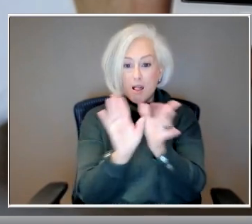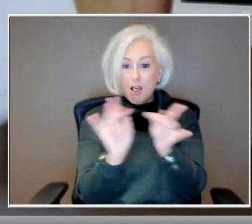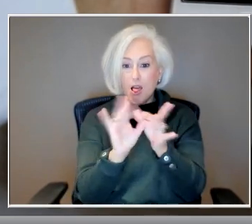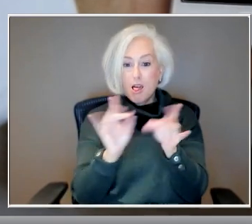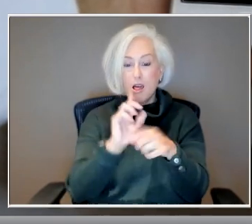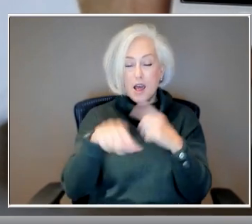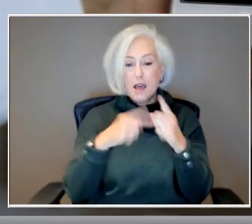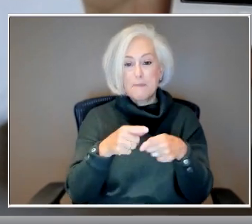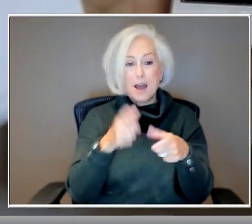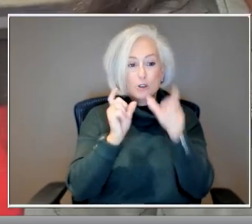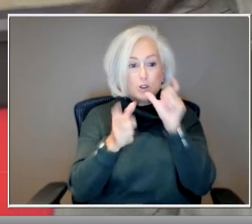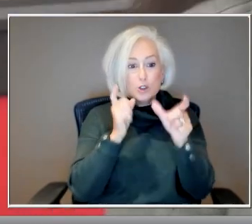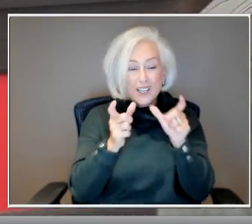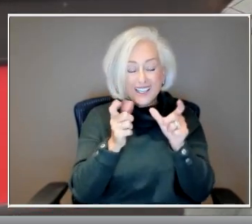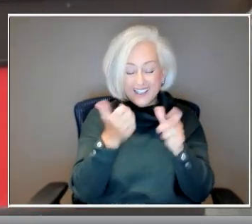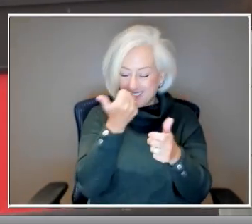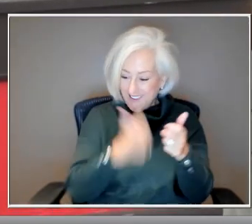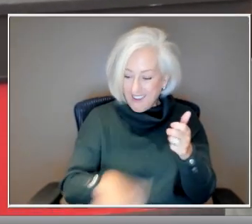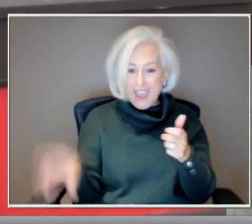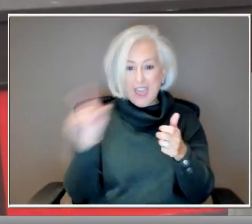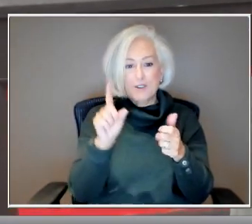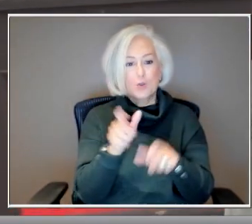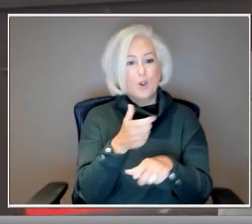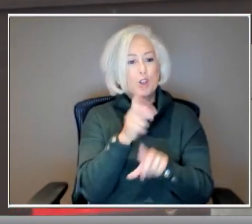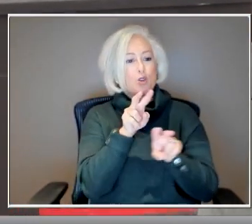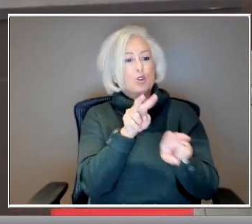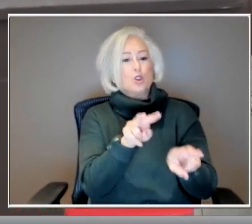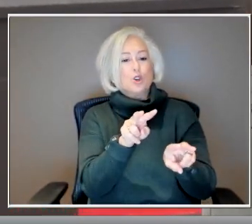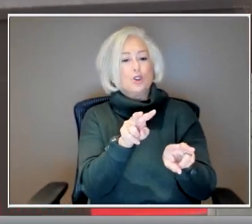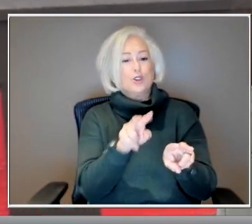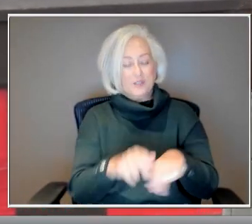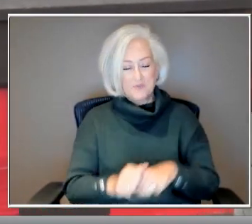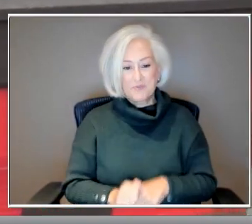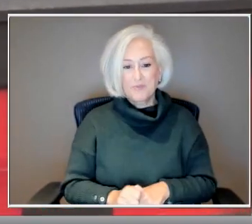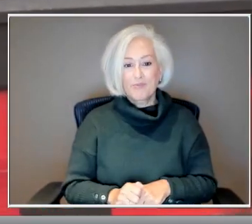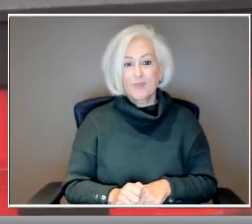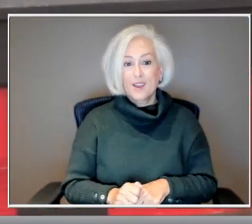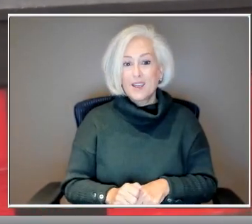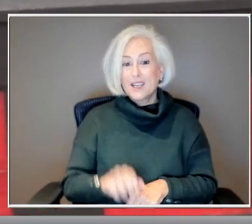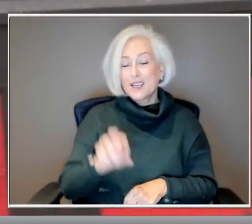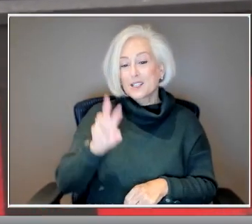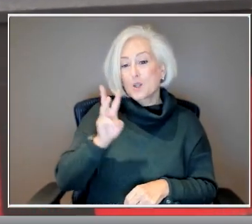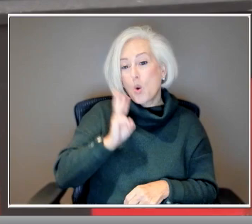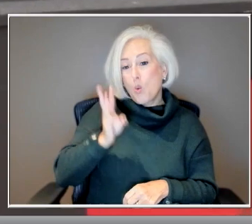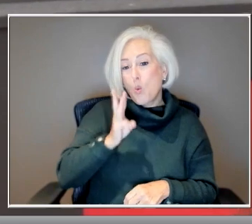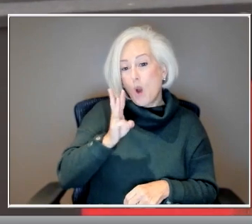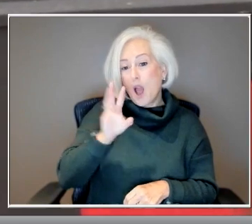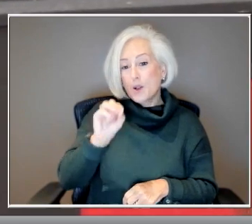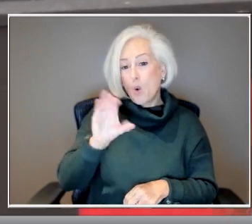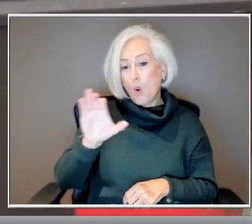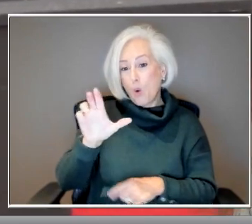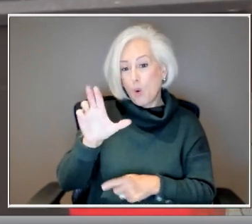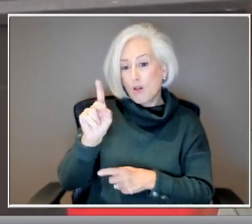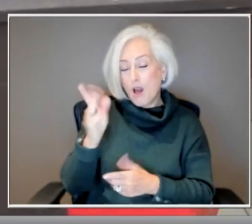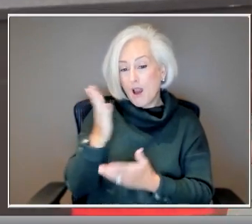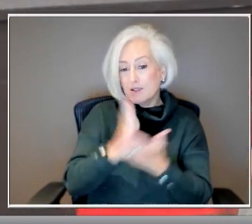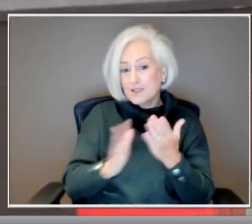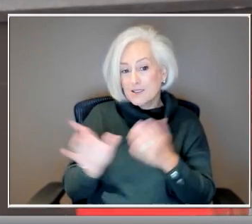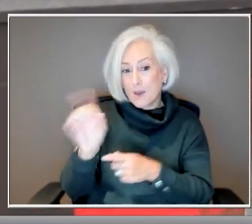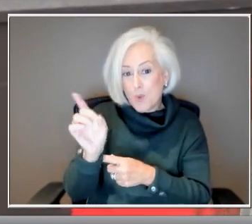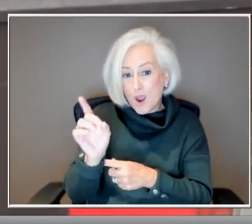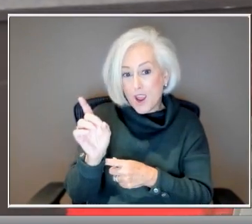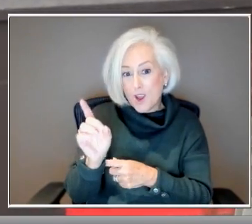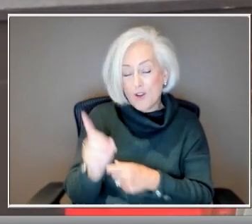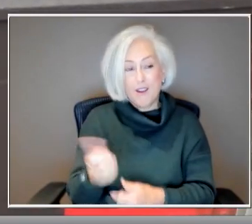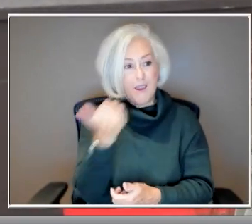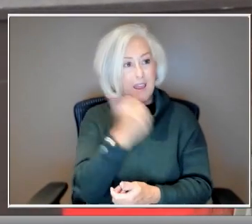you look or click these days. Oh, how it's wine o'clock somewhere, or you just, everywhere I go there's a t-shirt or